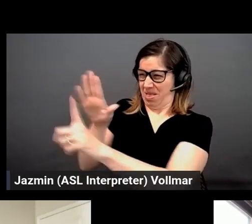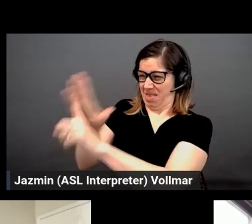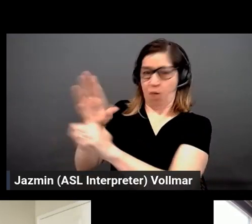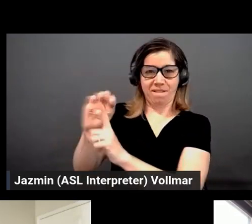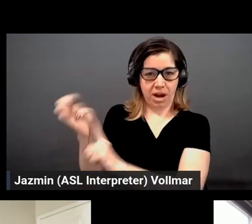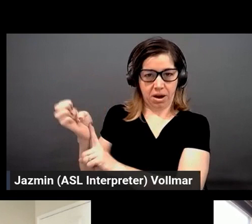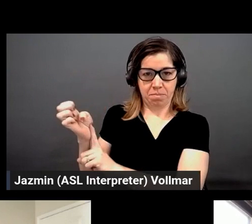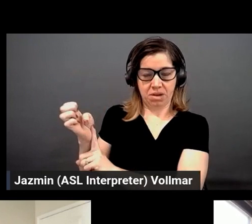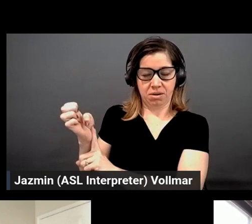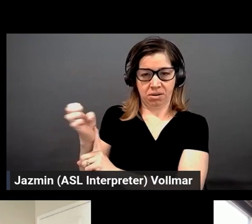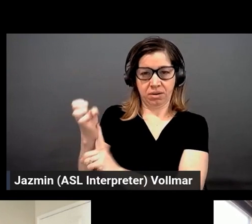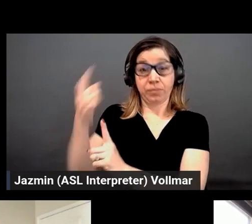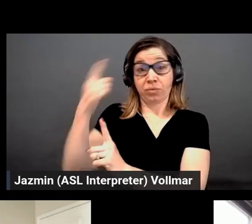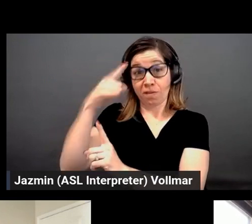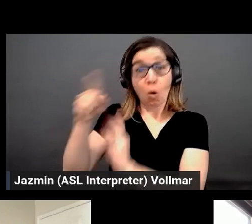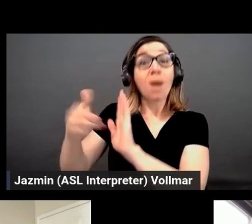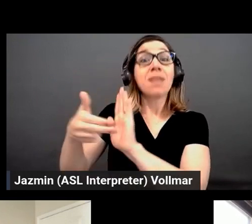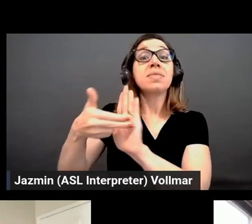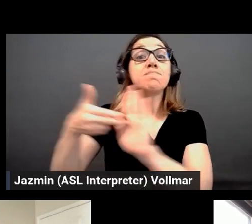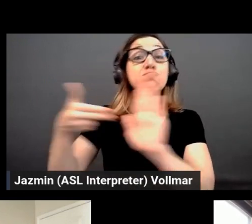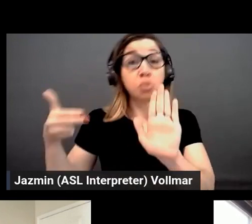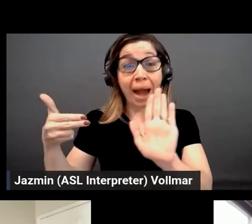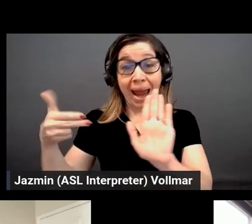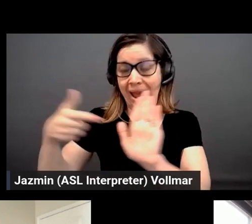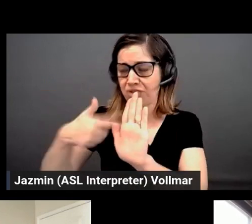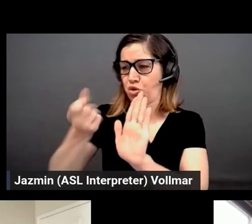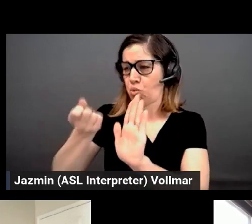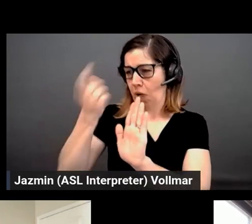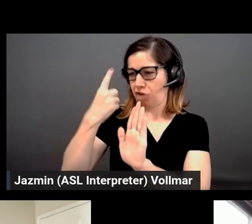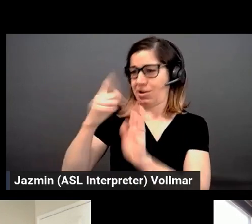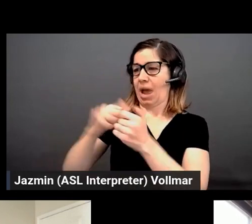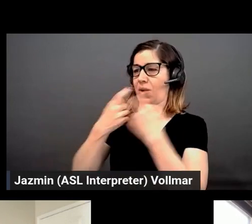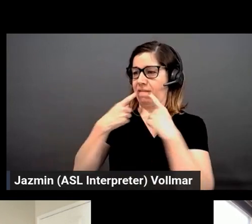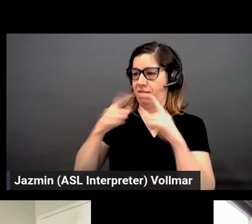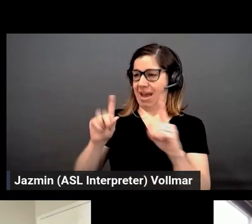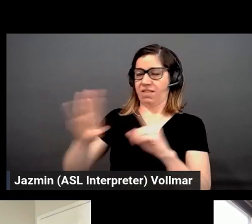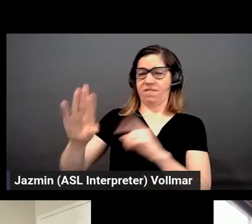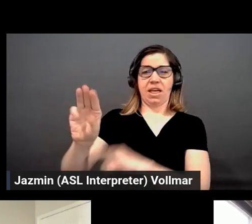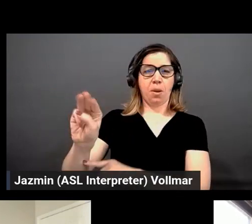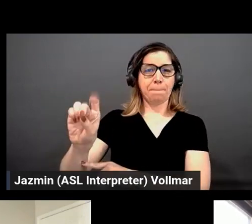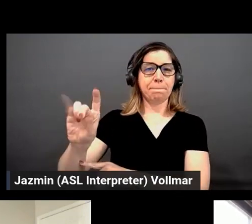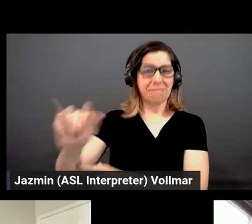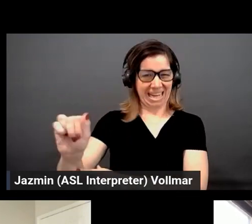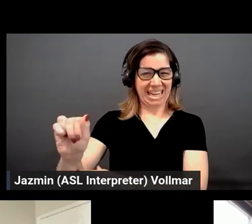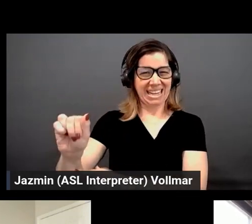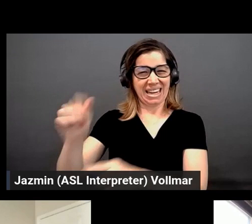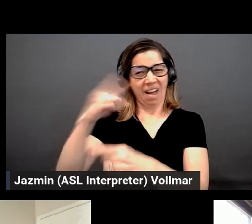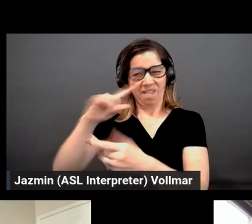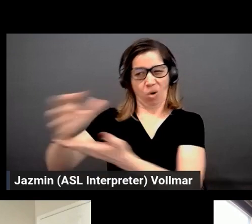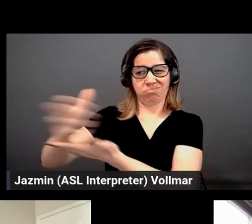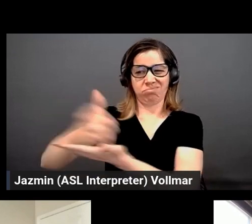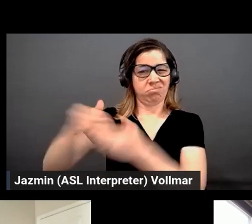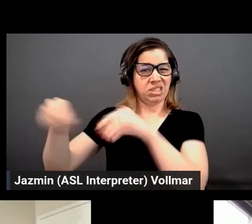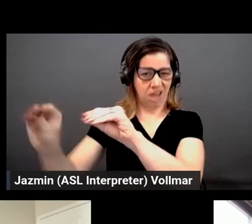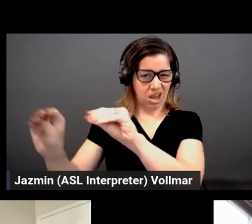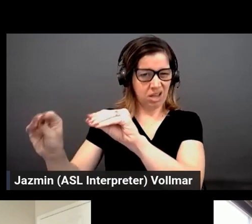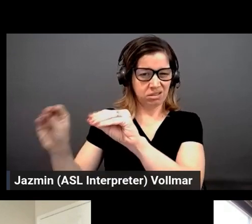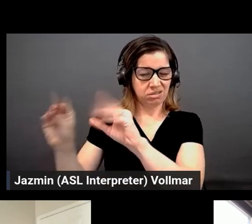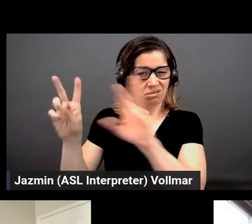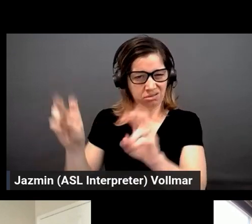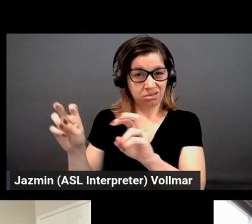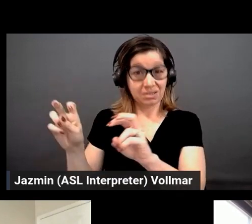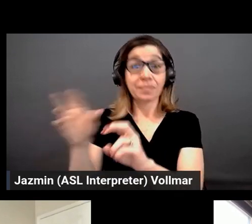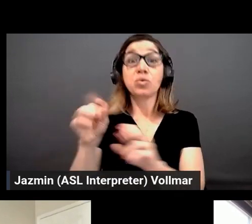in order for the brand to understand how effective their media was at driving sales, for example. And we are making